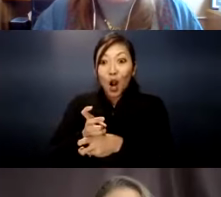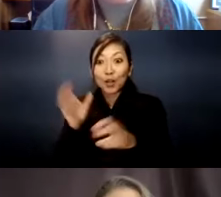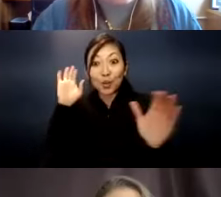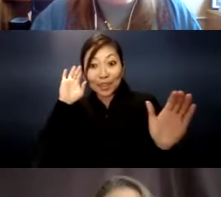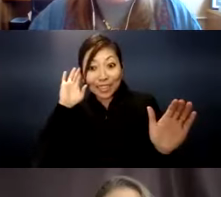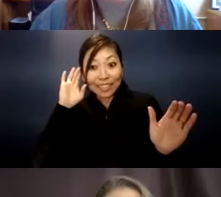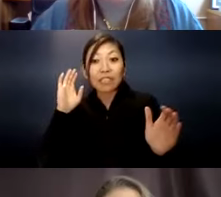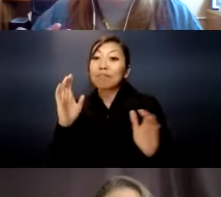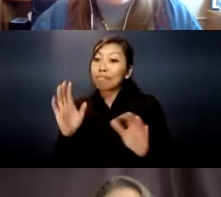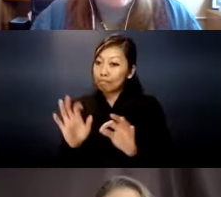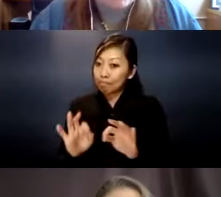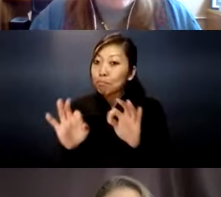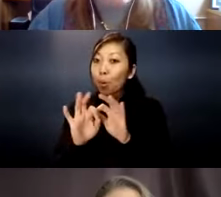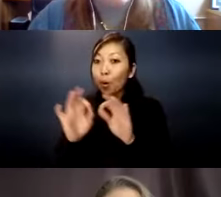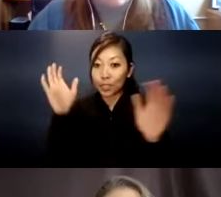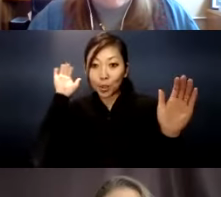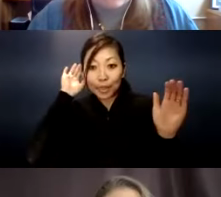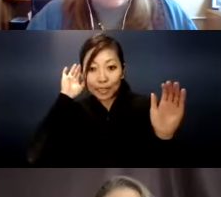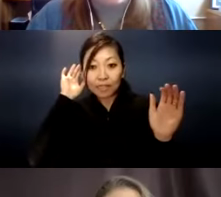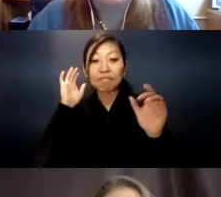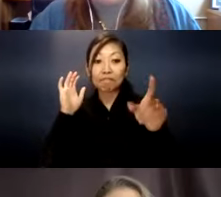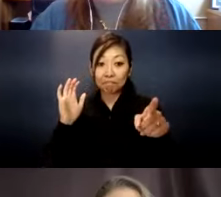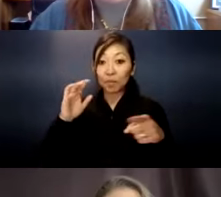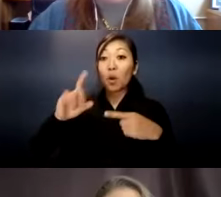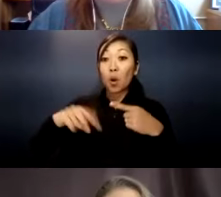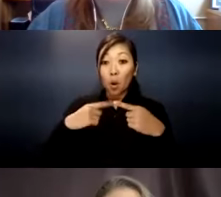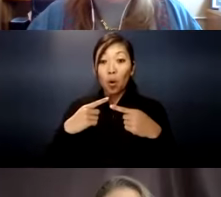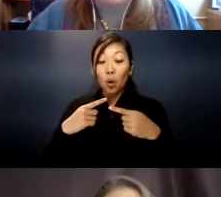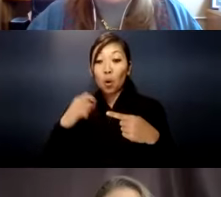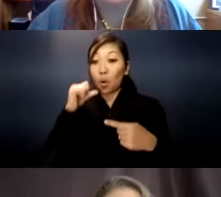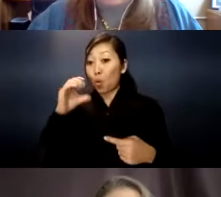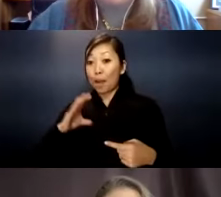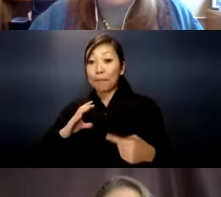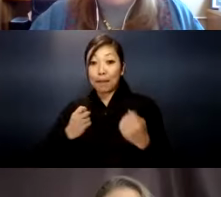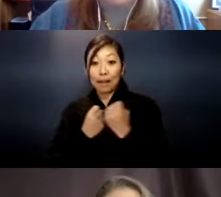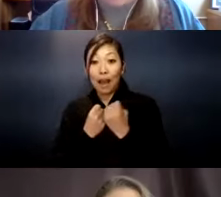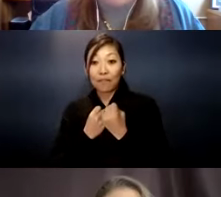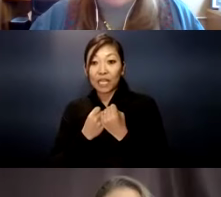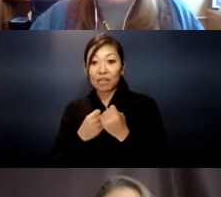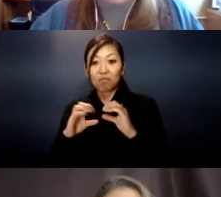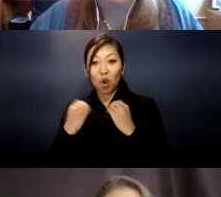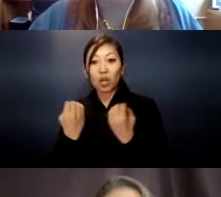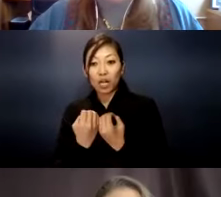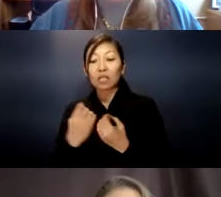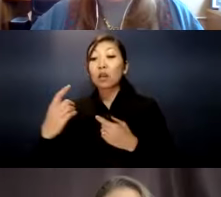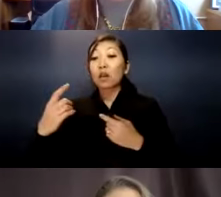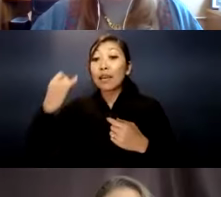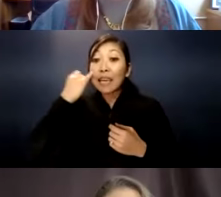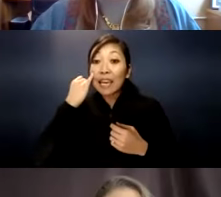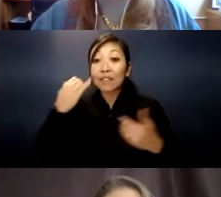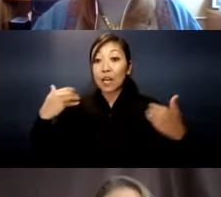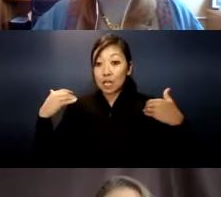are a couple of tips that we've come up with at Women's Advocates for how to respond when a young person discloses to you that they